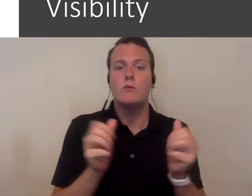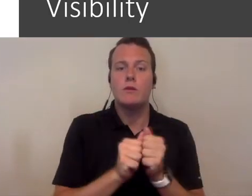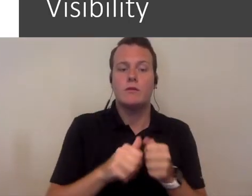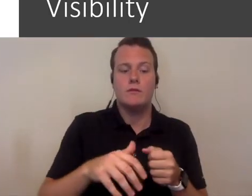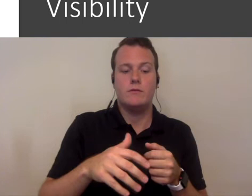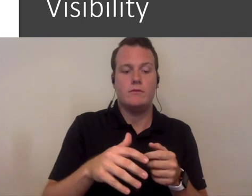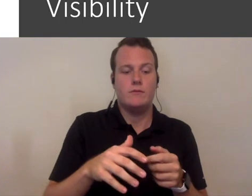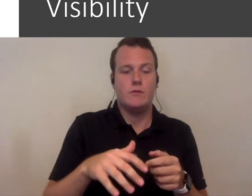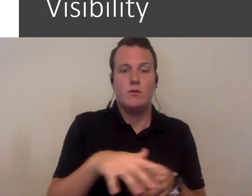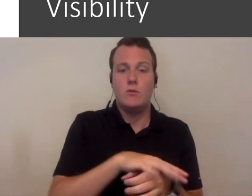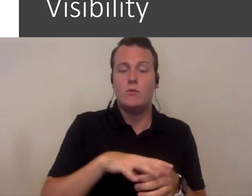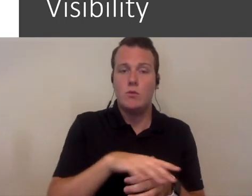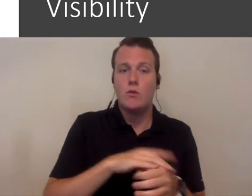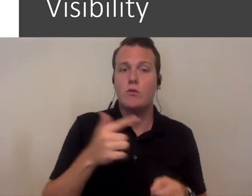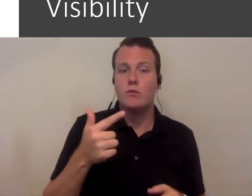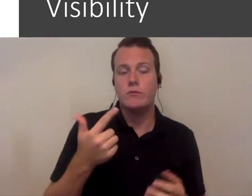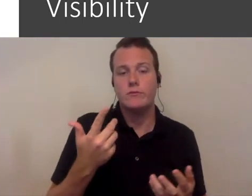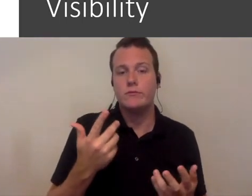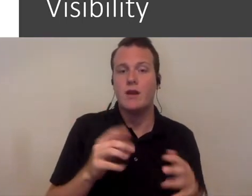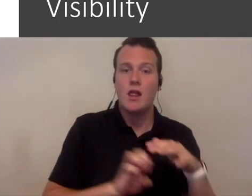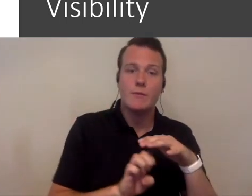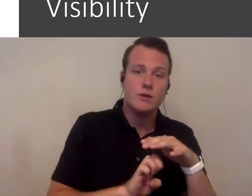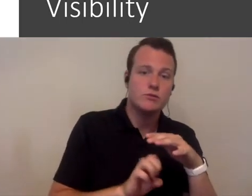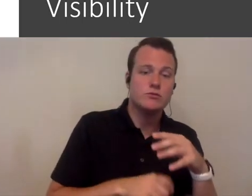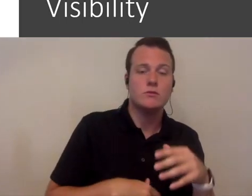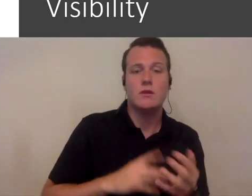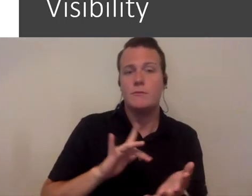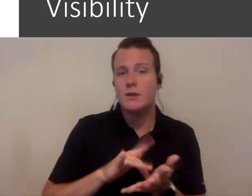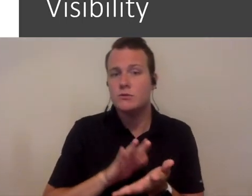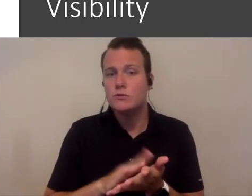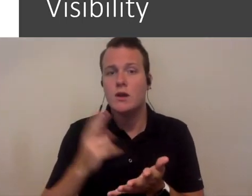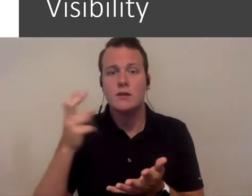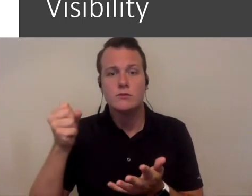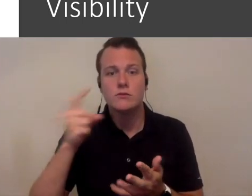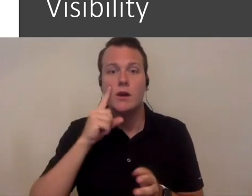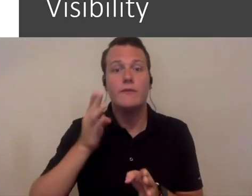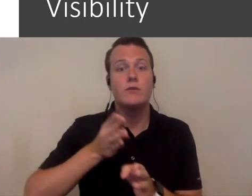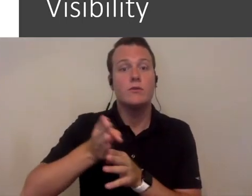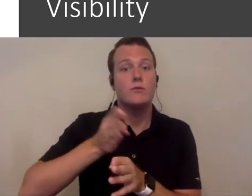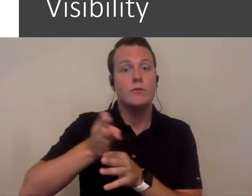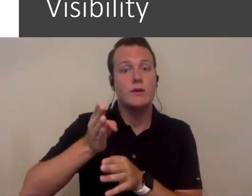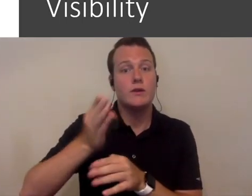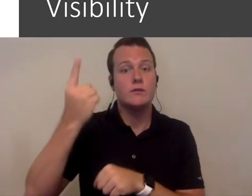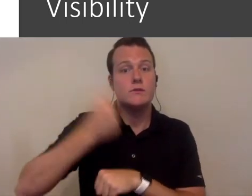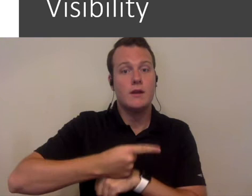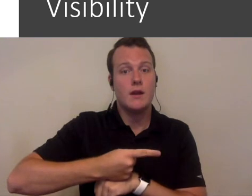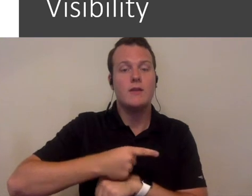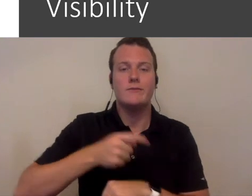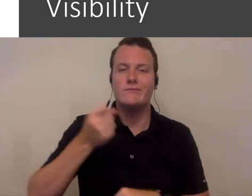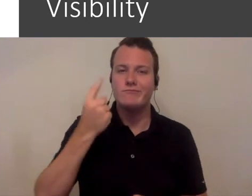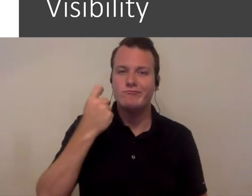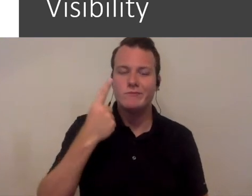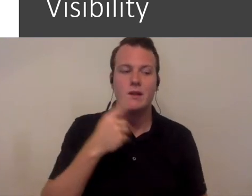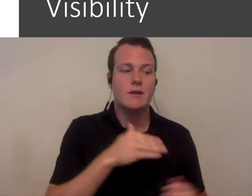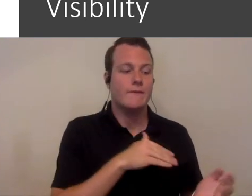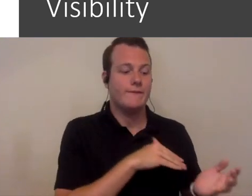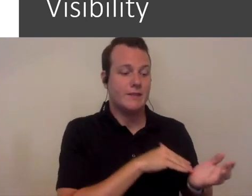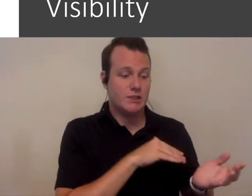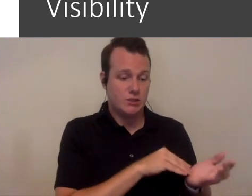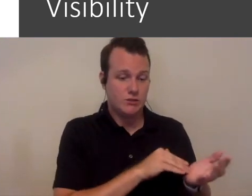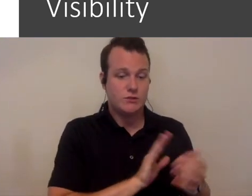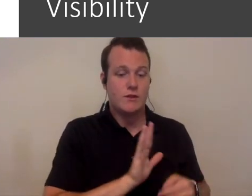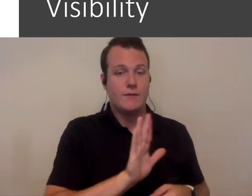grade school or a junior high or a high school on career days. But these physicians, their